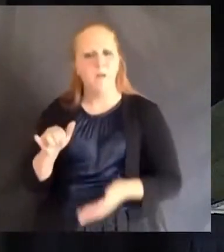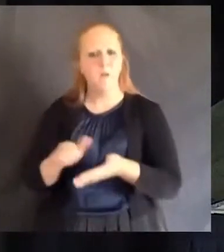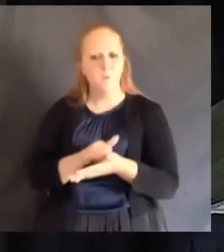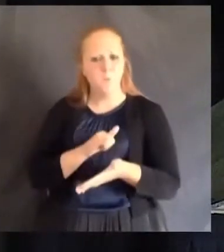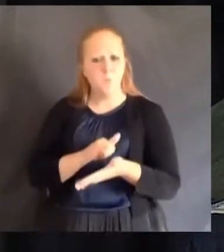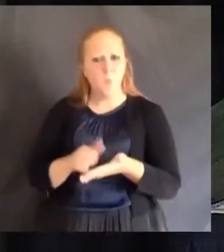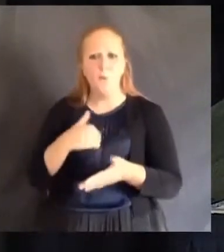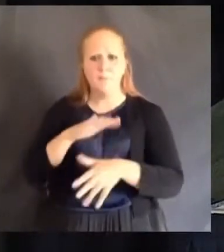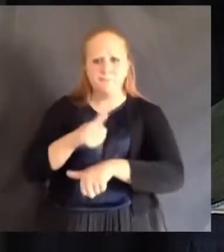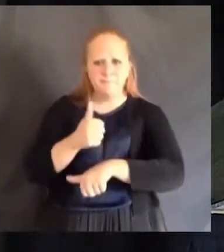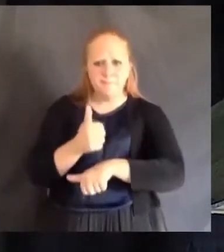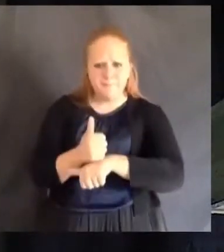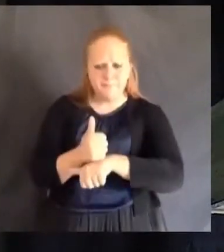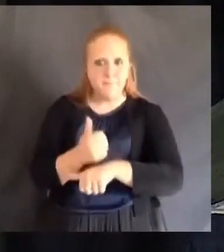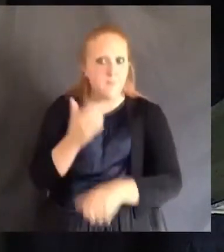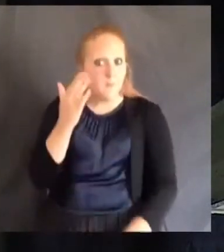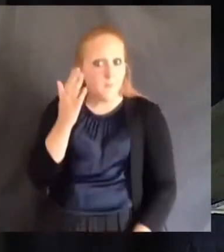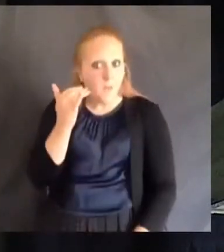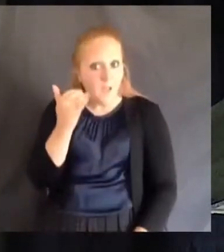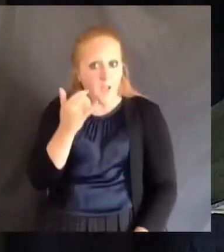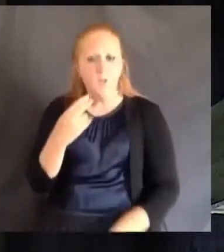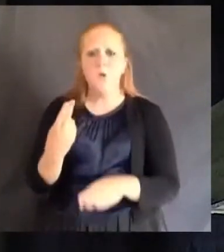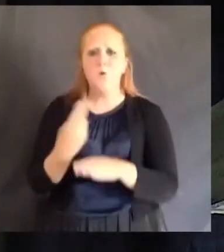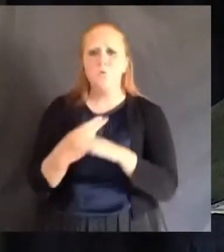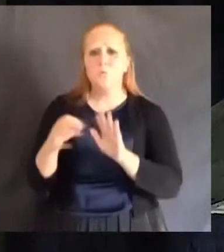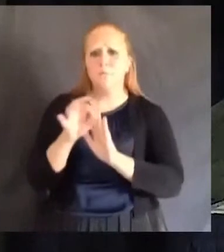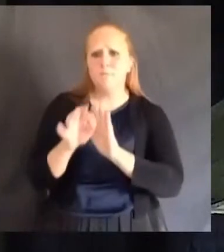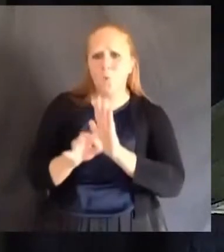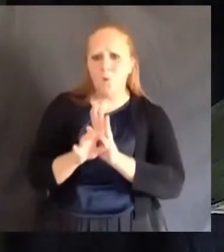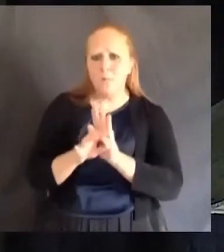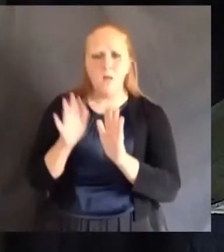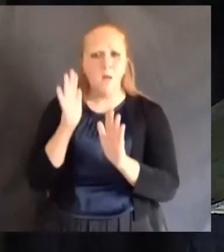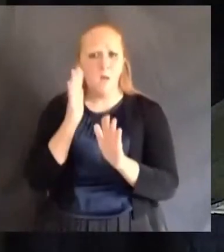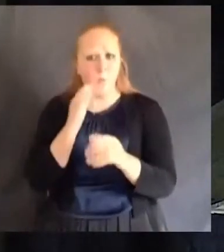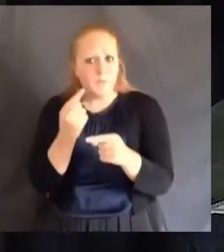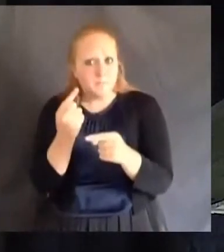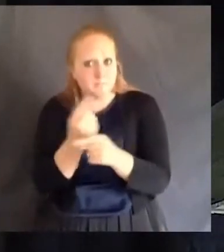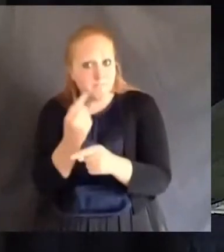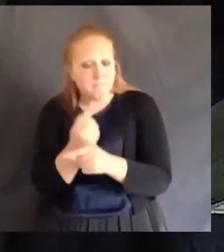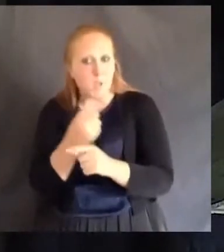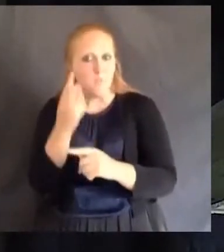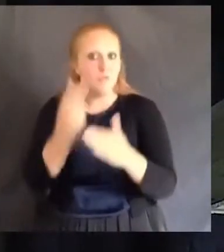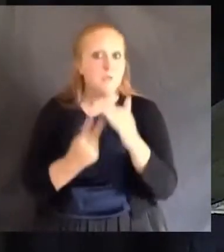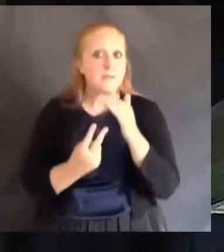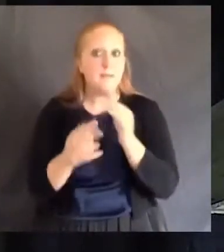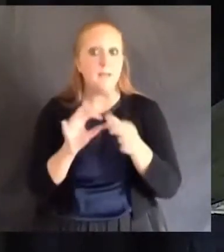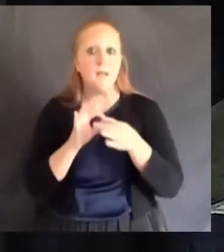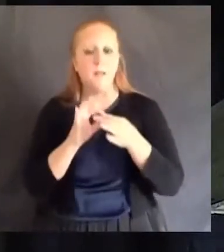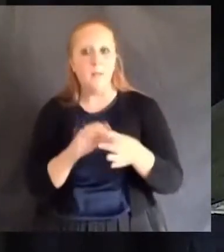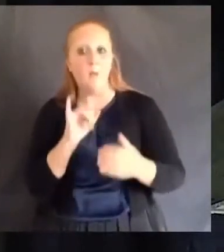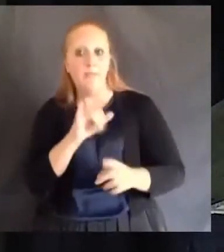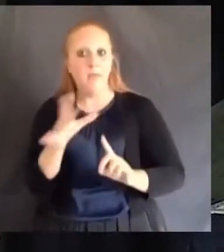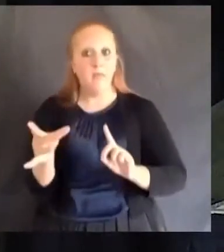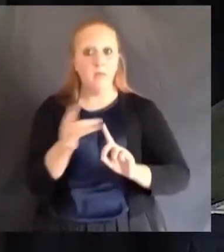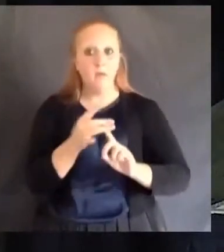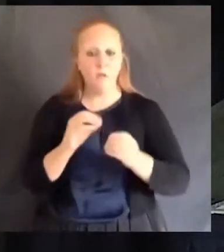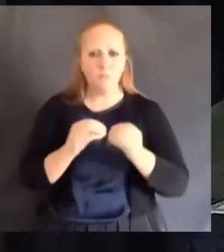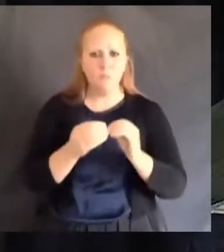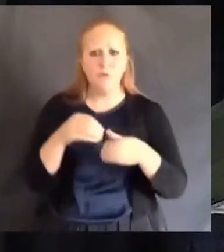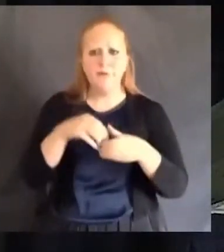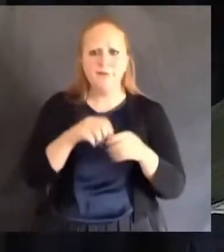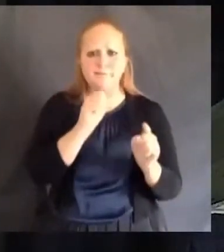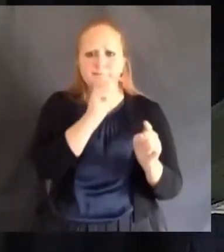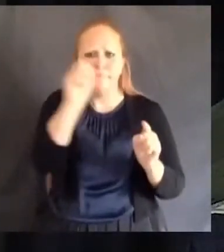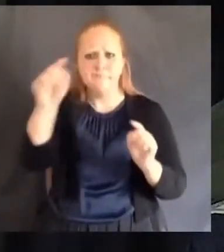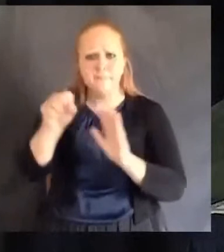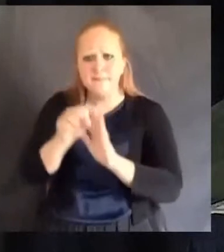believe determines and can accurately predict what the infection rate is in these states. And so Delaware is a great working partner. We're on calls with them,